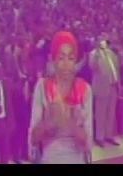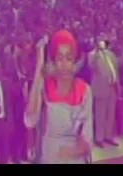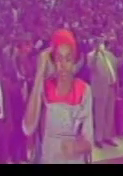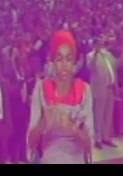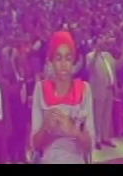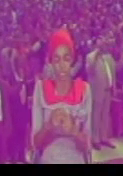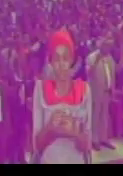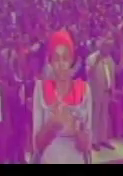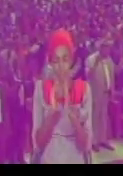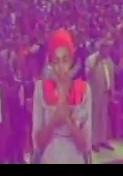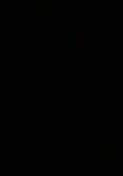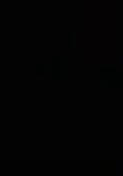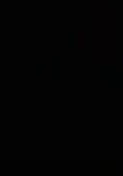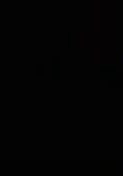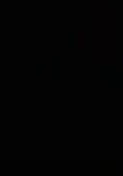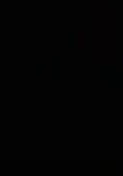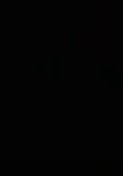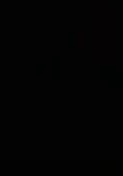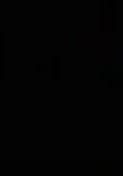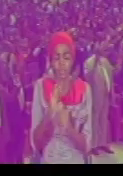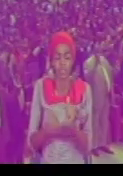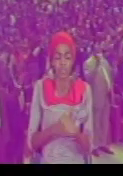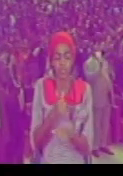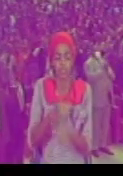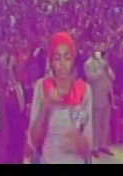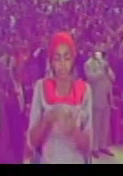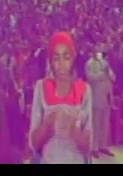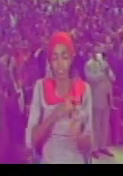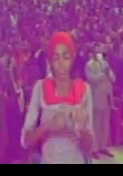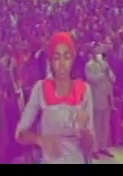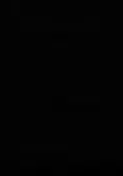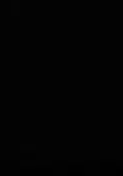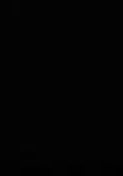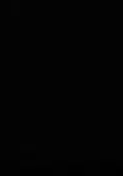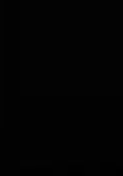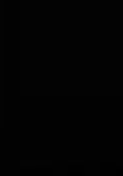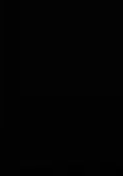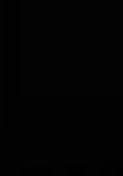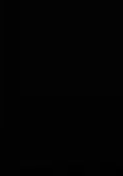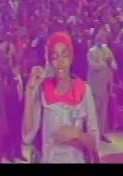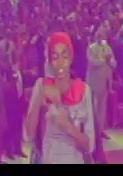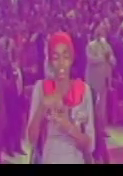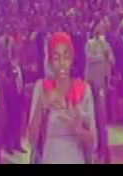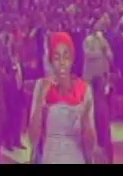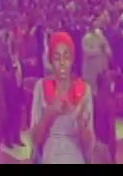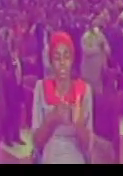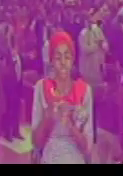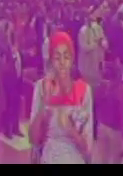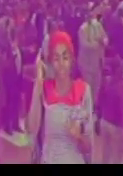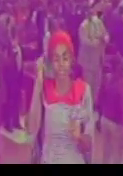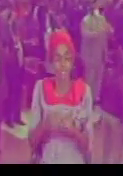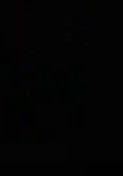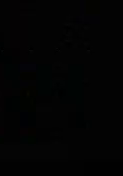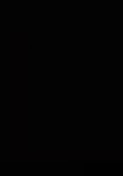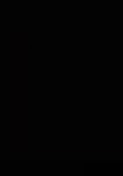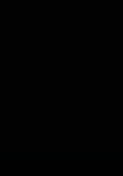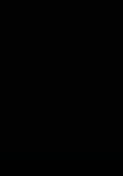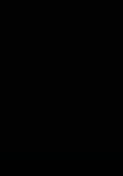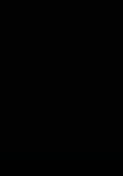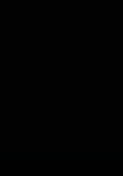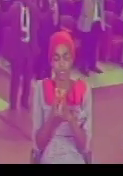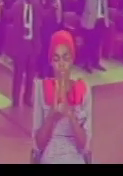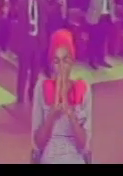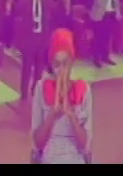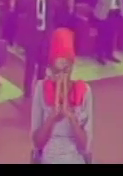name. Confirm it, Lord, in every life. In Jesus' name we pray.